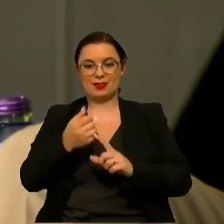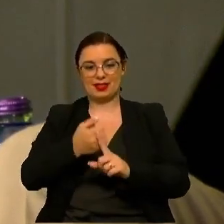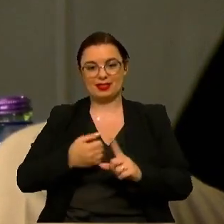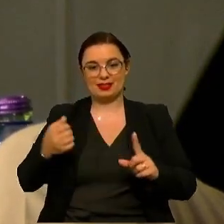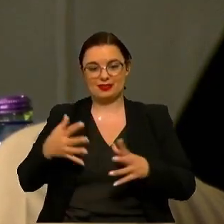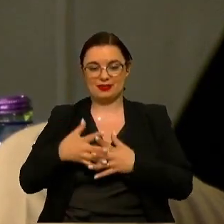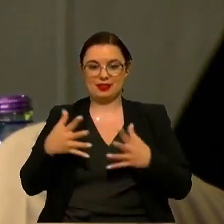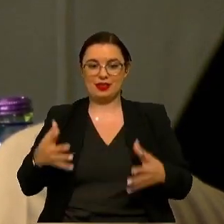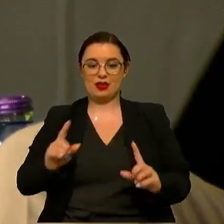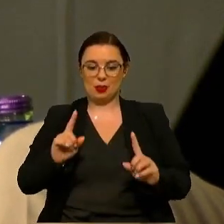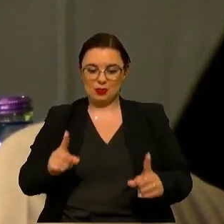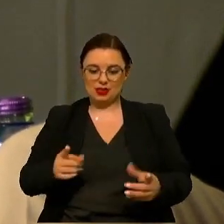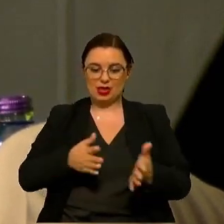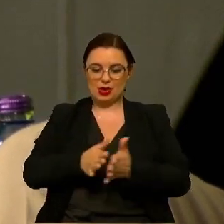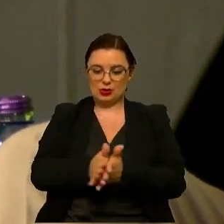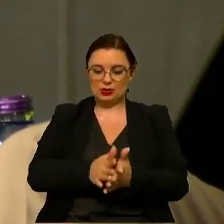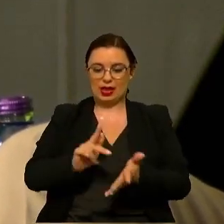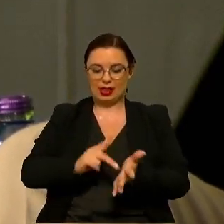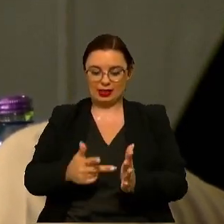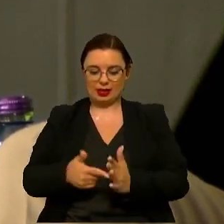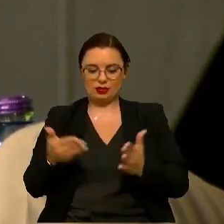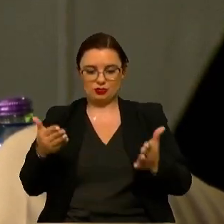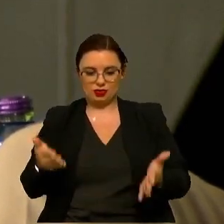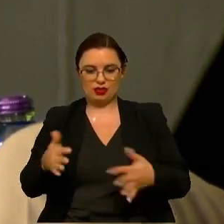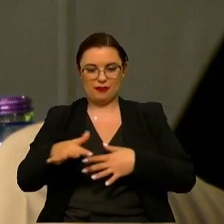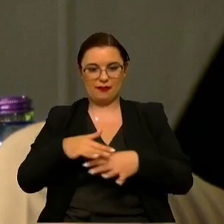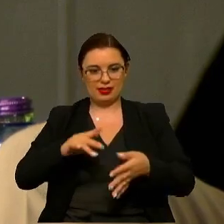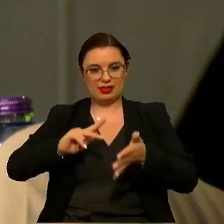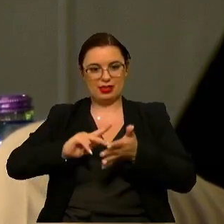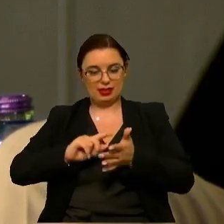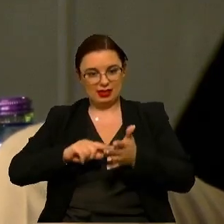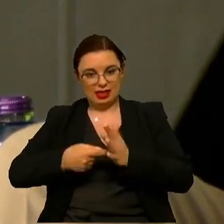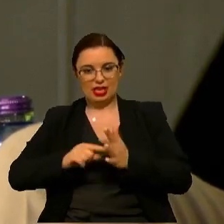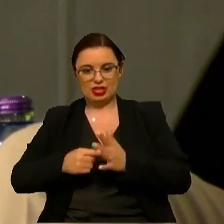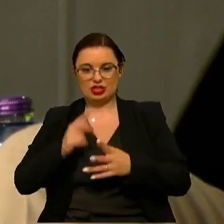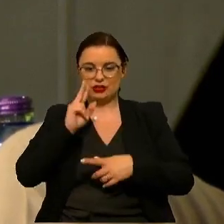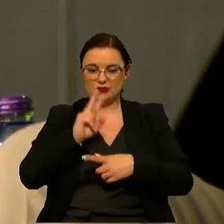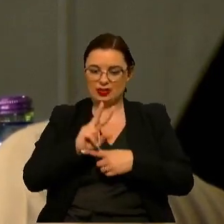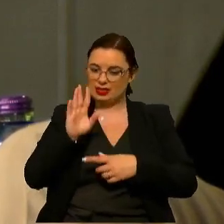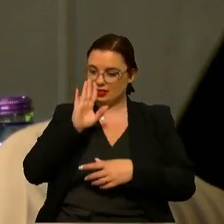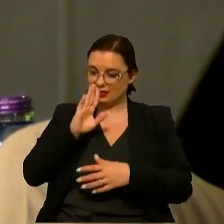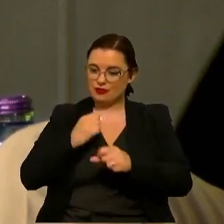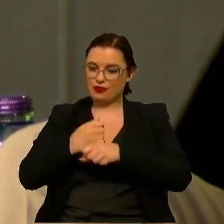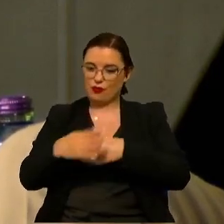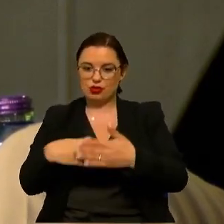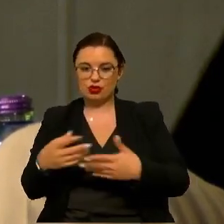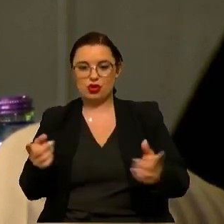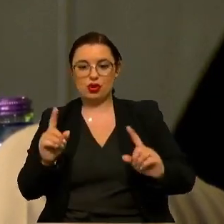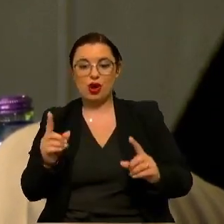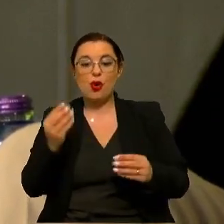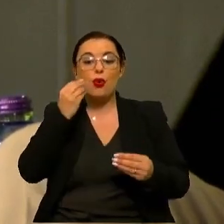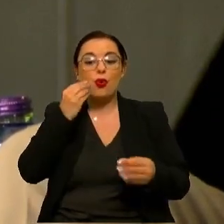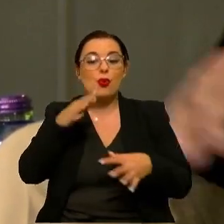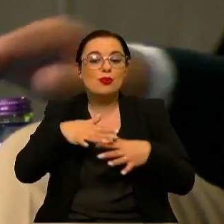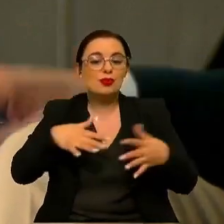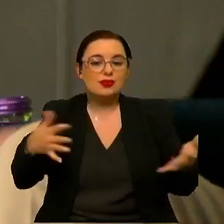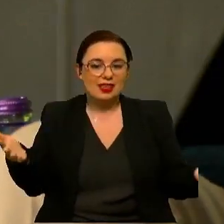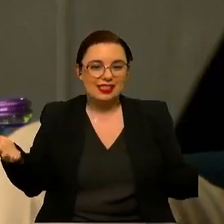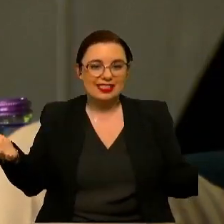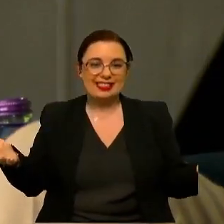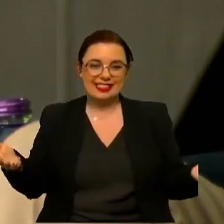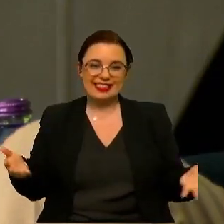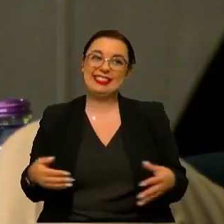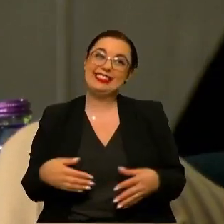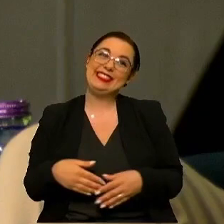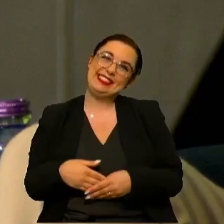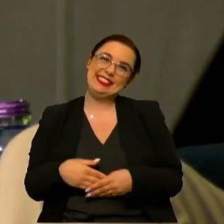there's going to be a big challenge that is to implement it, test it, to check if it's working